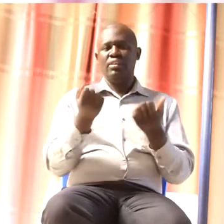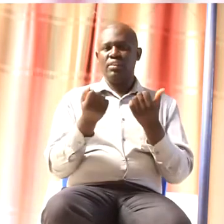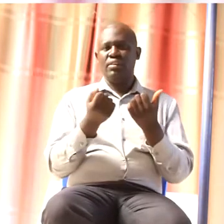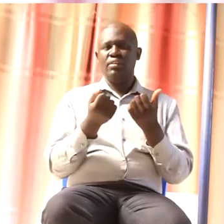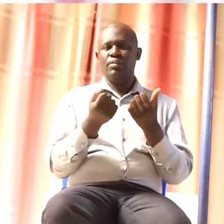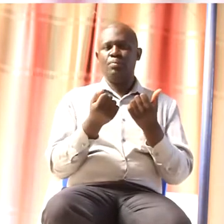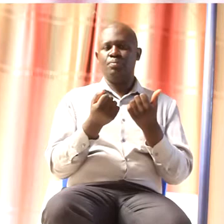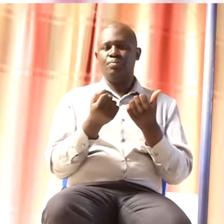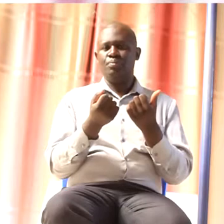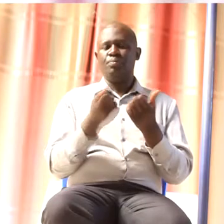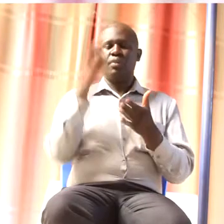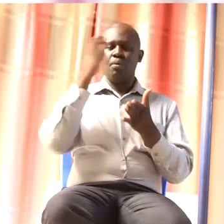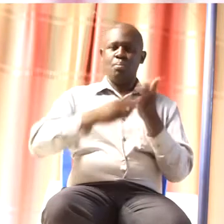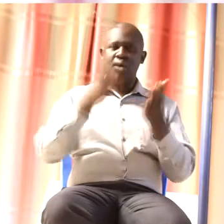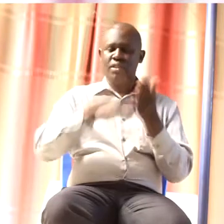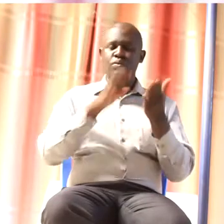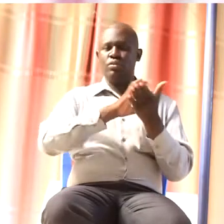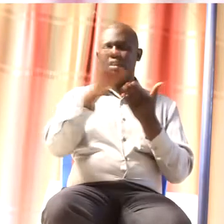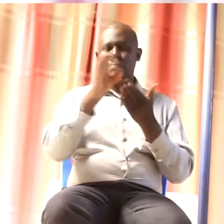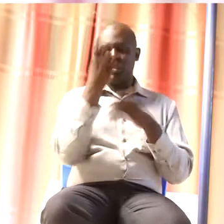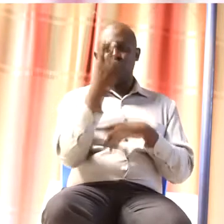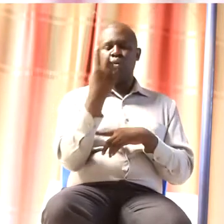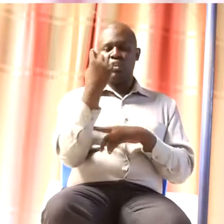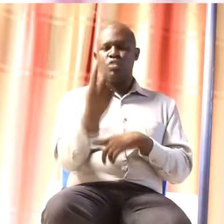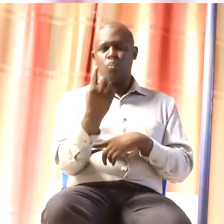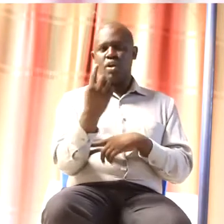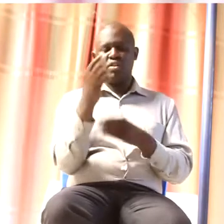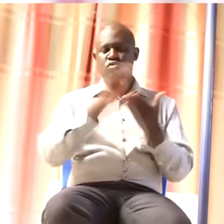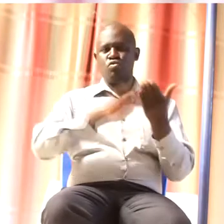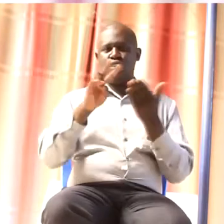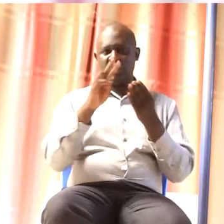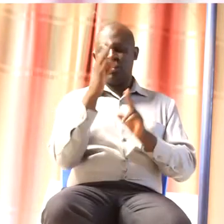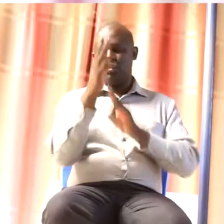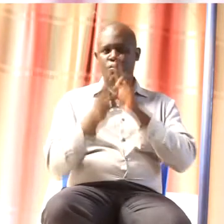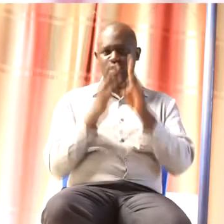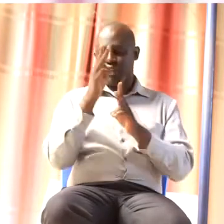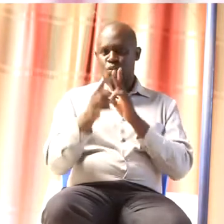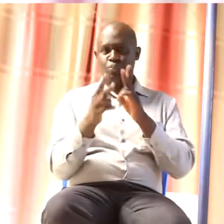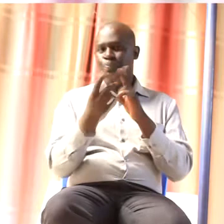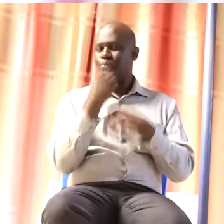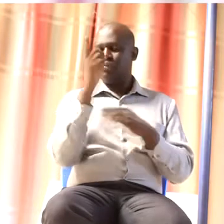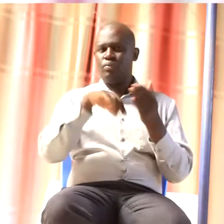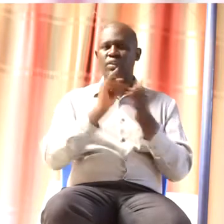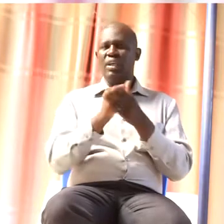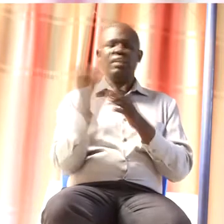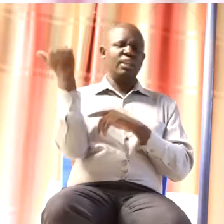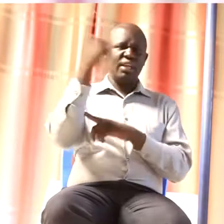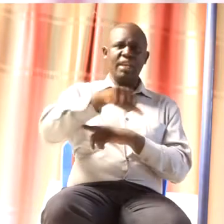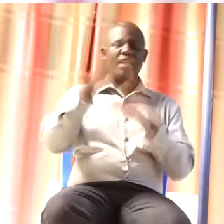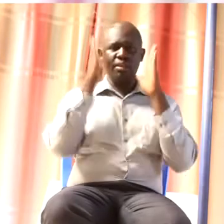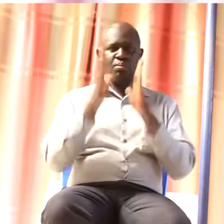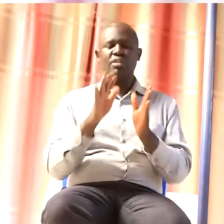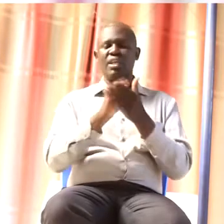Matthew chapter 21 verses 22. Matthew chapter 21 verses 22 says, whatsoever I shall